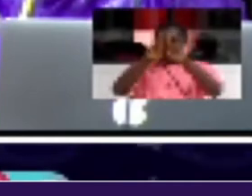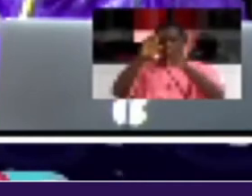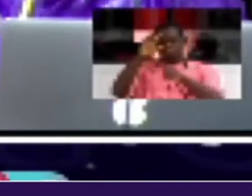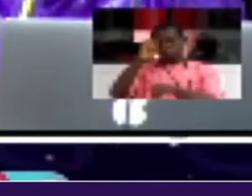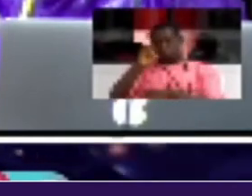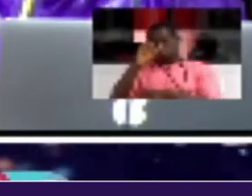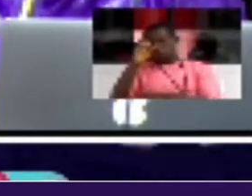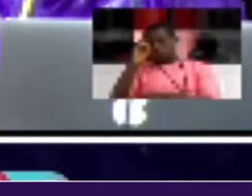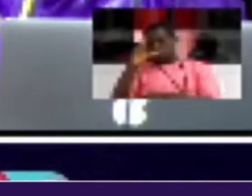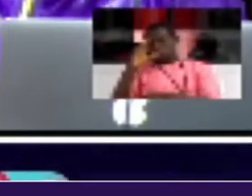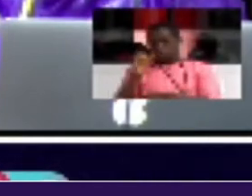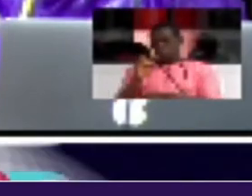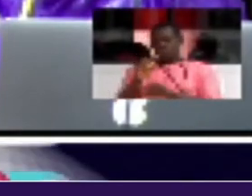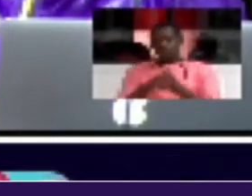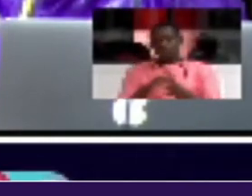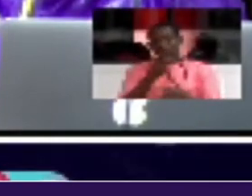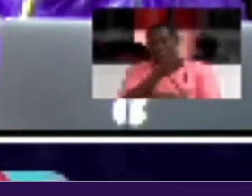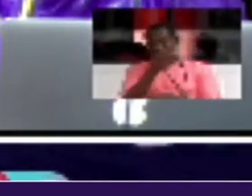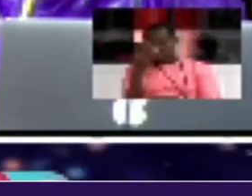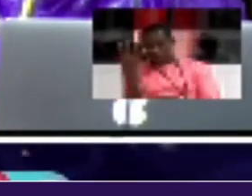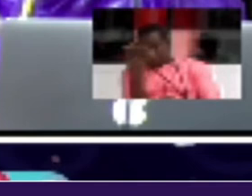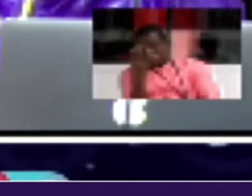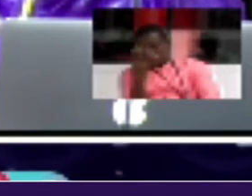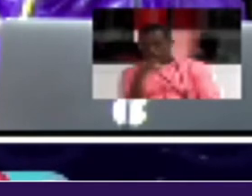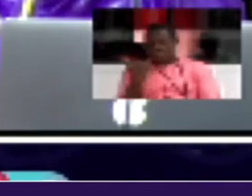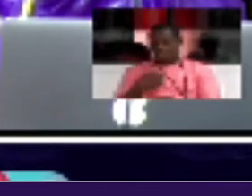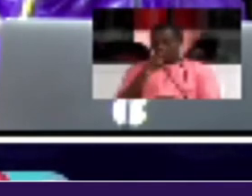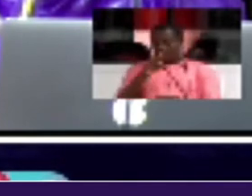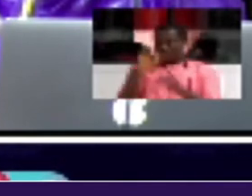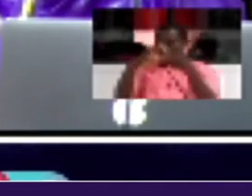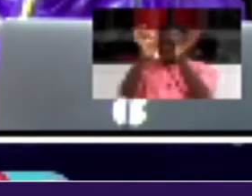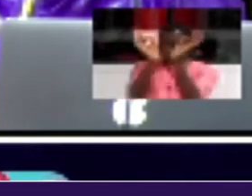These four people, what were you? You weren't you a team?